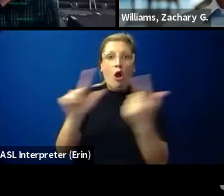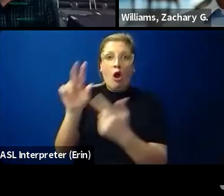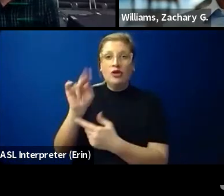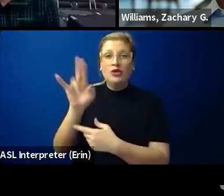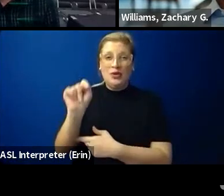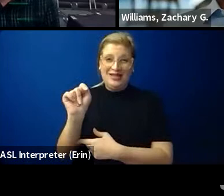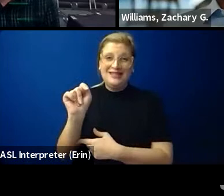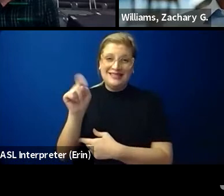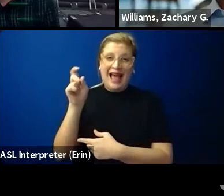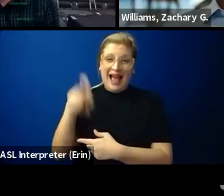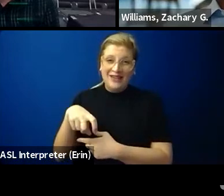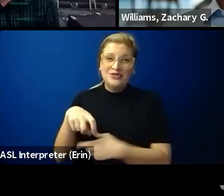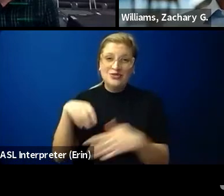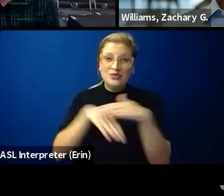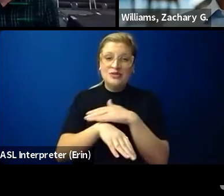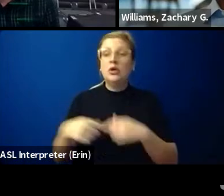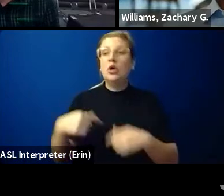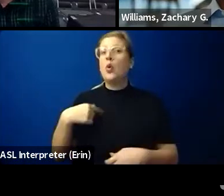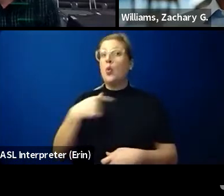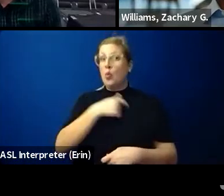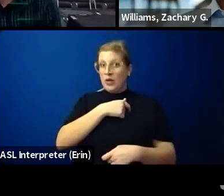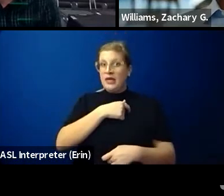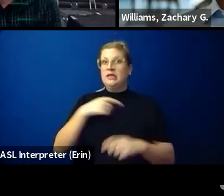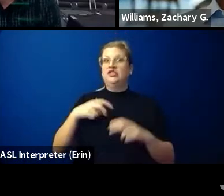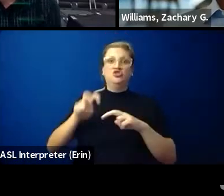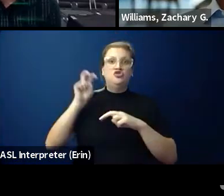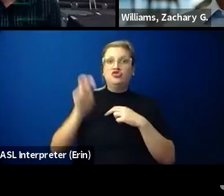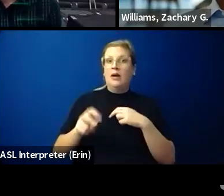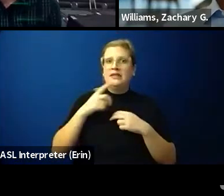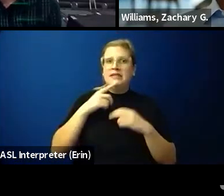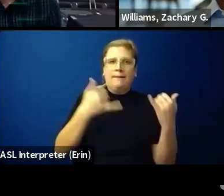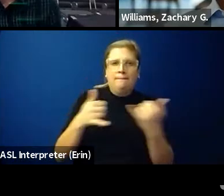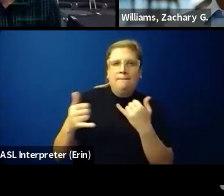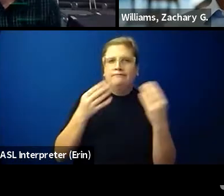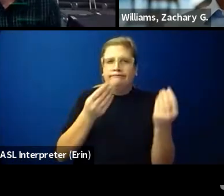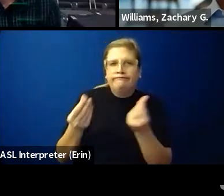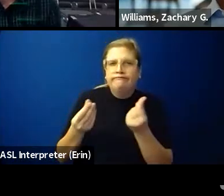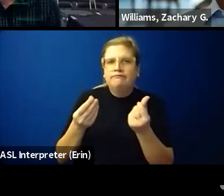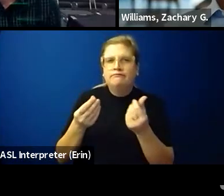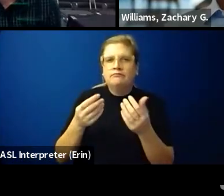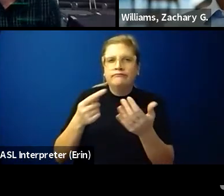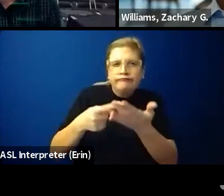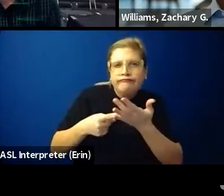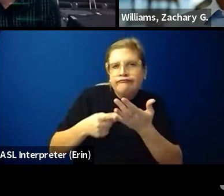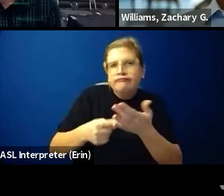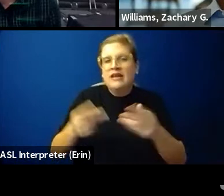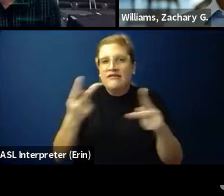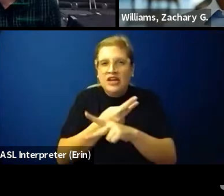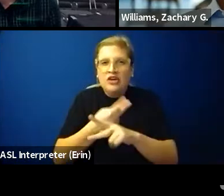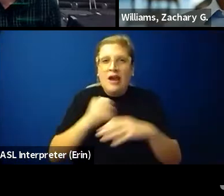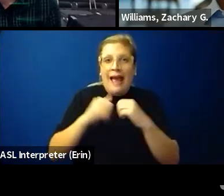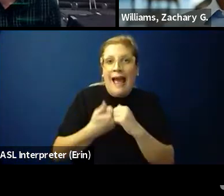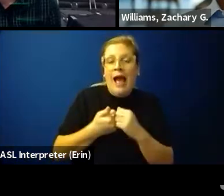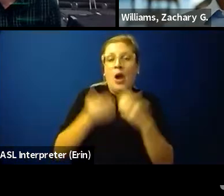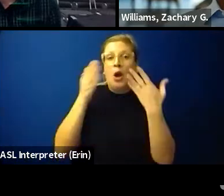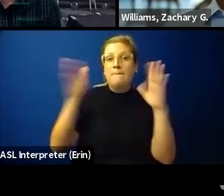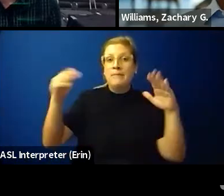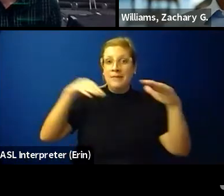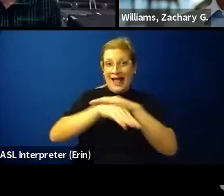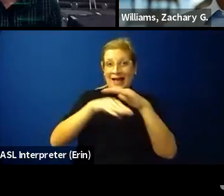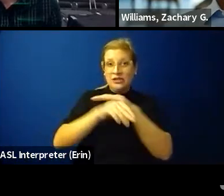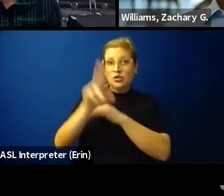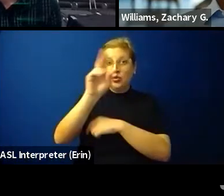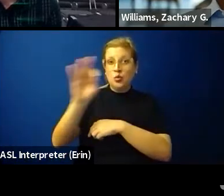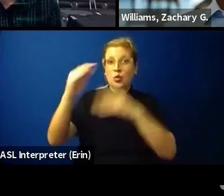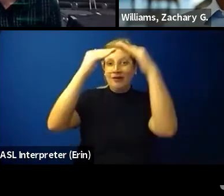went through the hurdle of kind of playing around and creating a specific public access to the roof, so